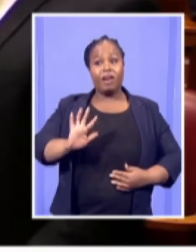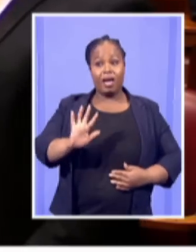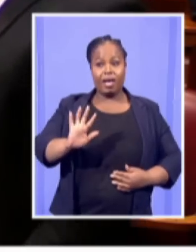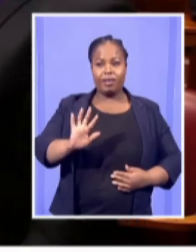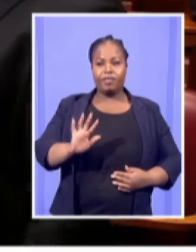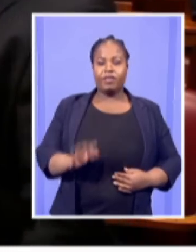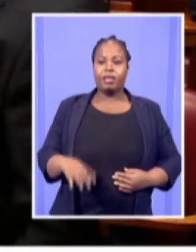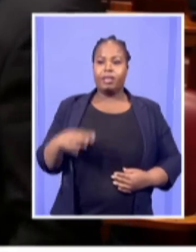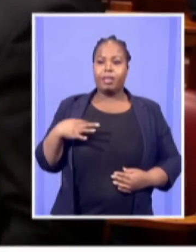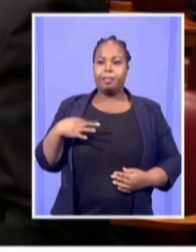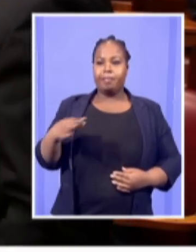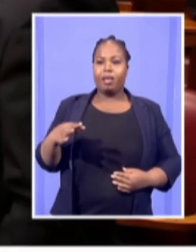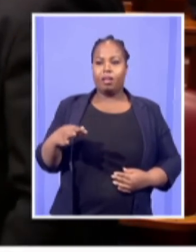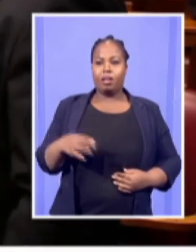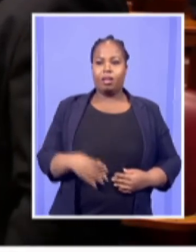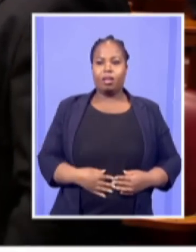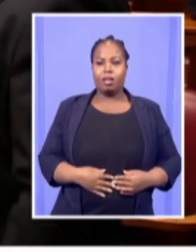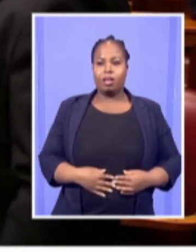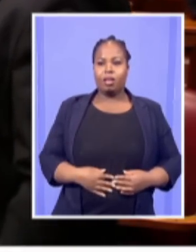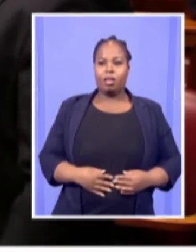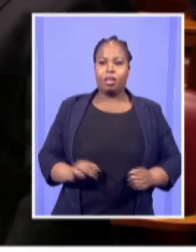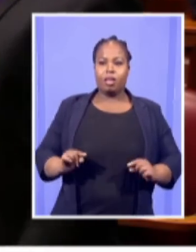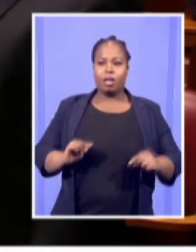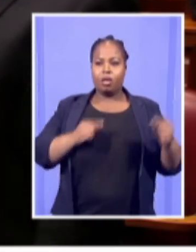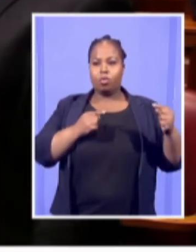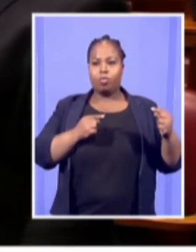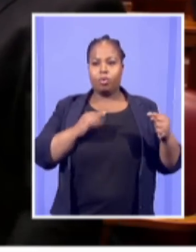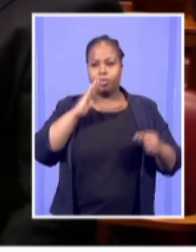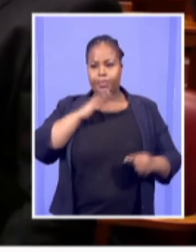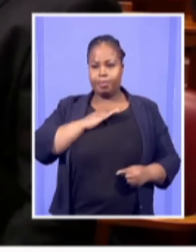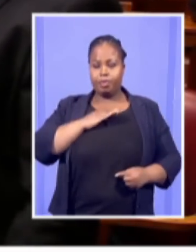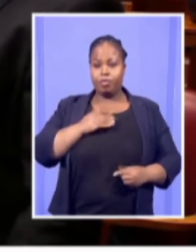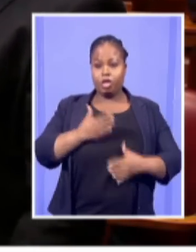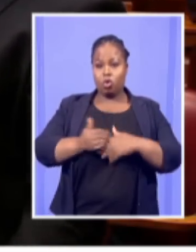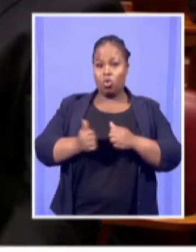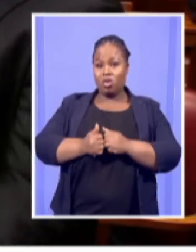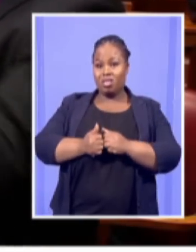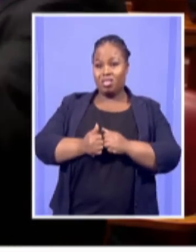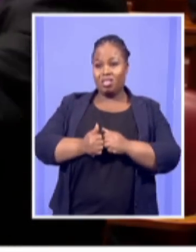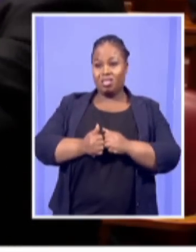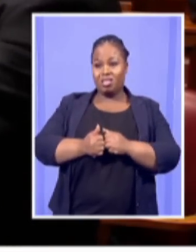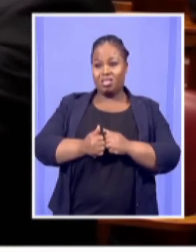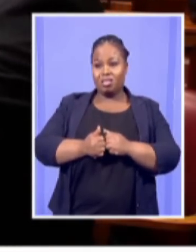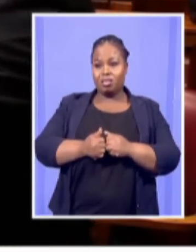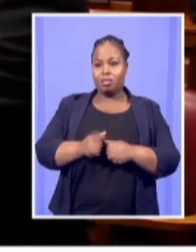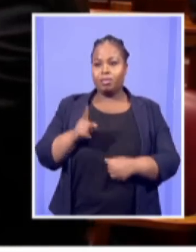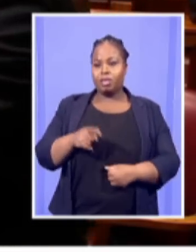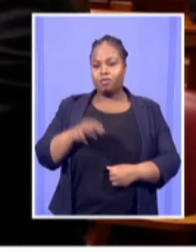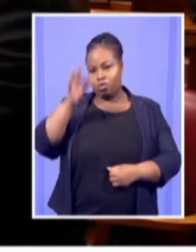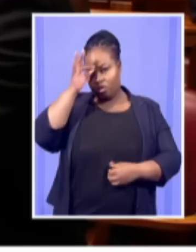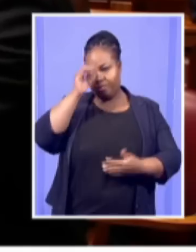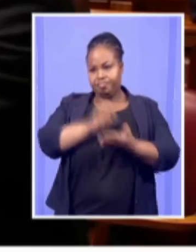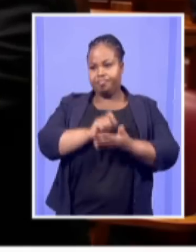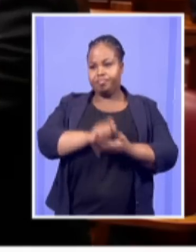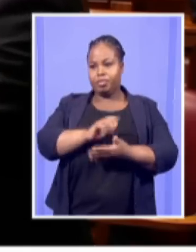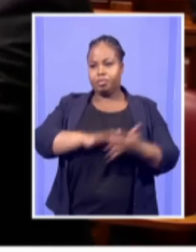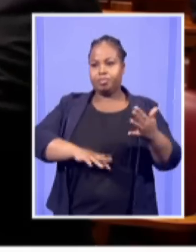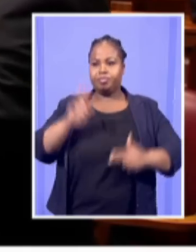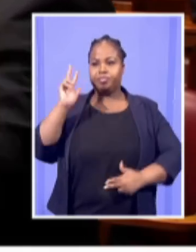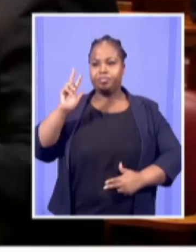is unopposed. My colleagues have prepared affidavit for that purpose. So the court